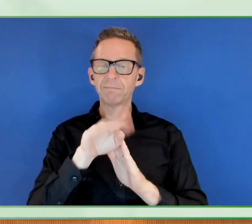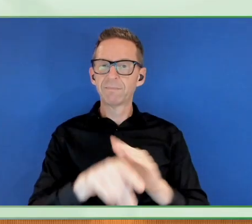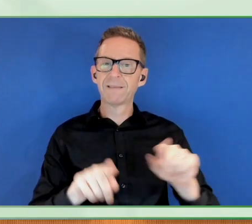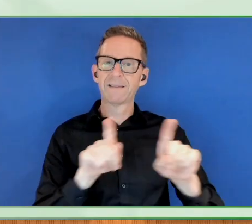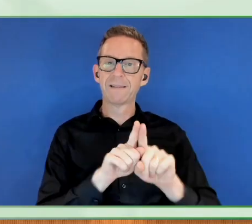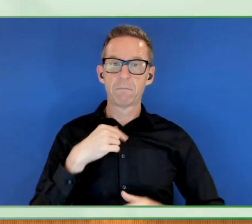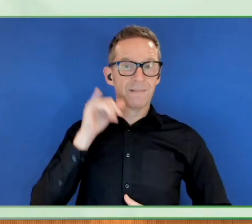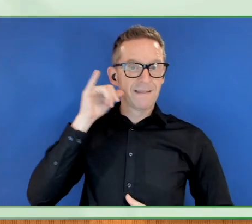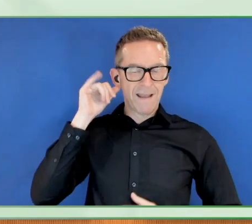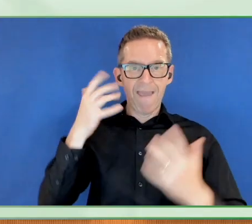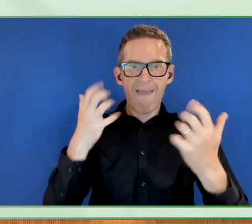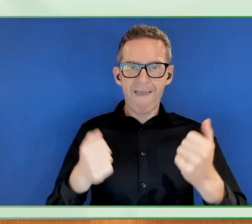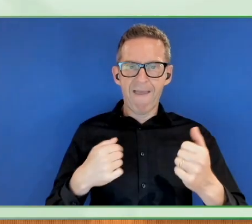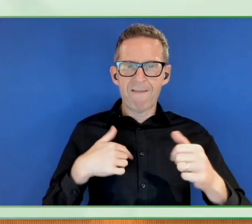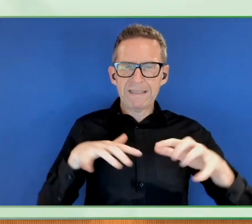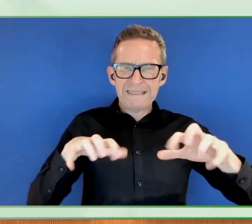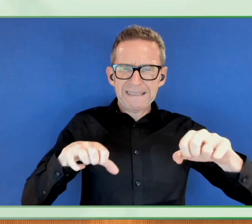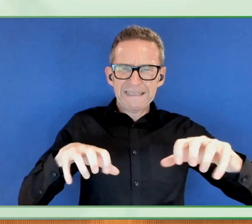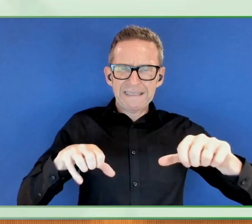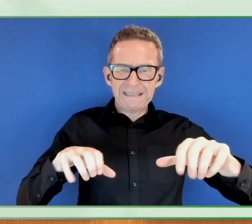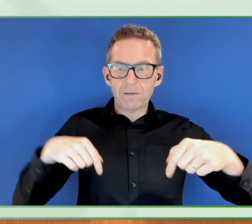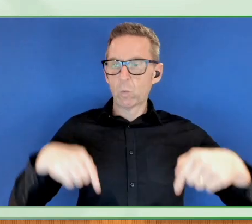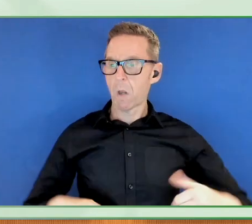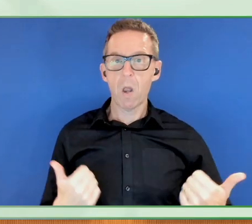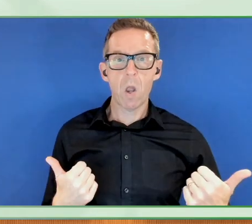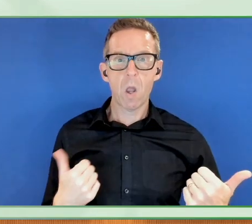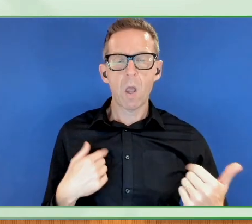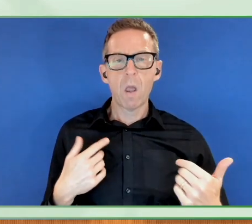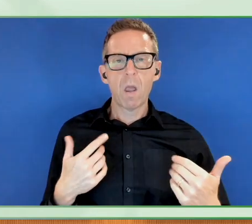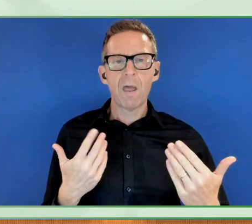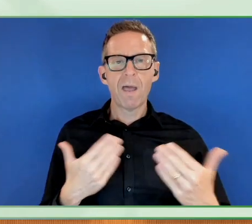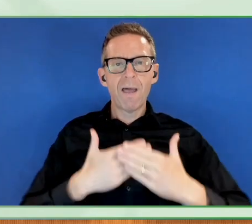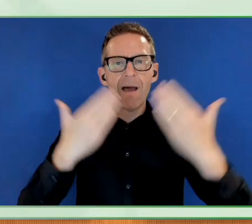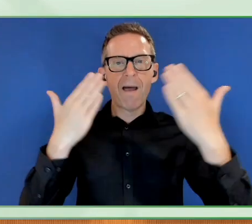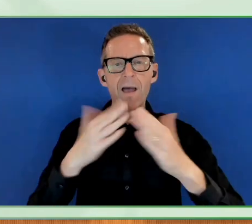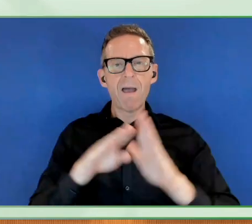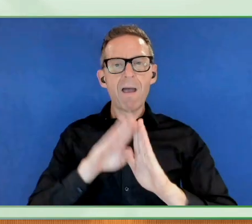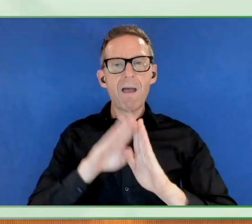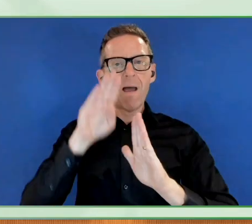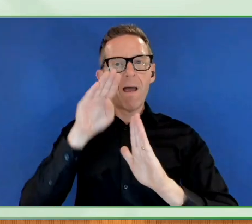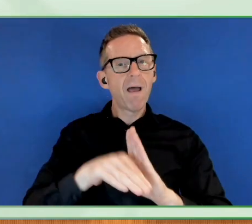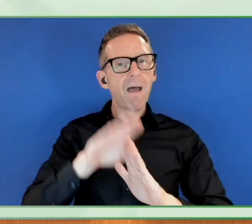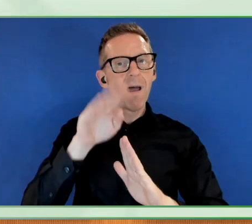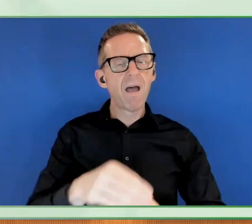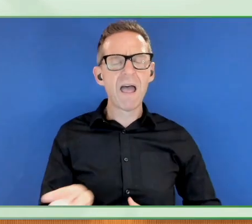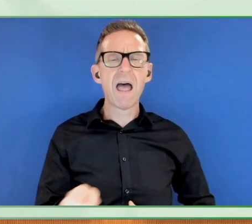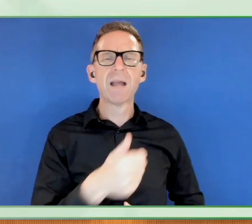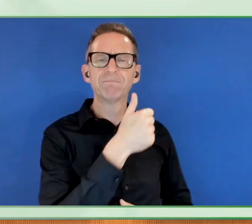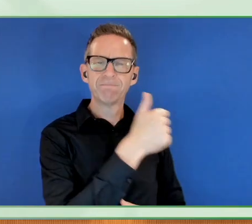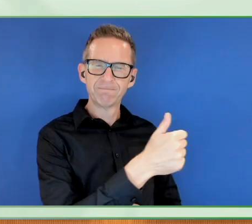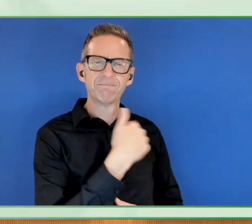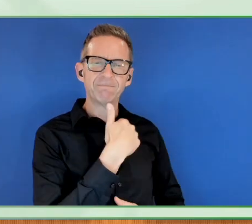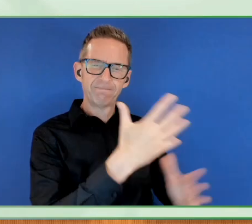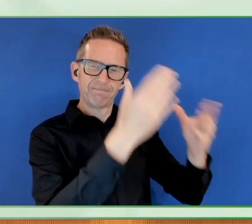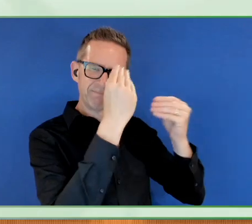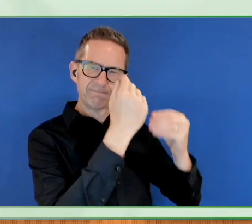came. So there are different ways of disabilities. Thank you for your case, because I'm exactly the example. I have 50%